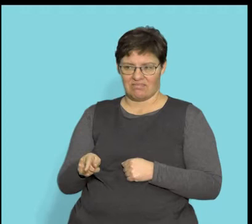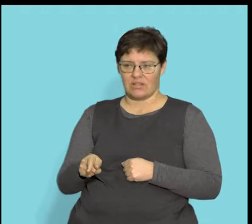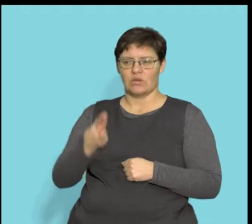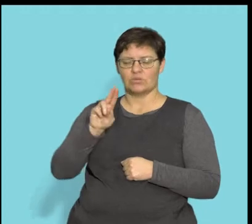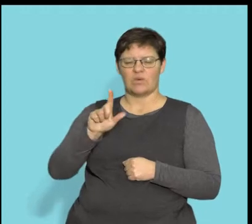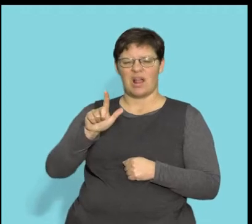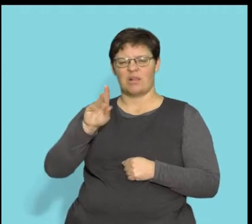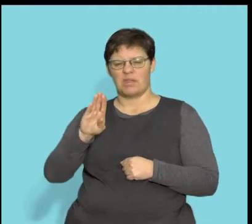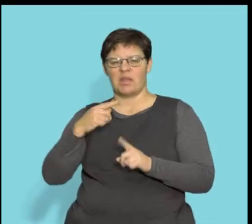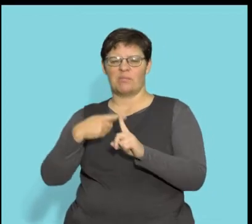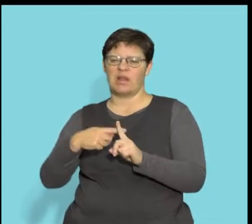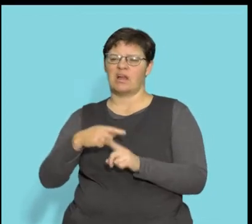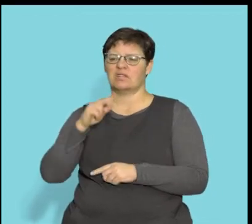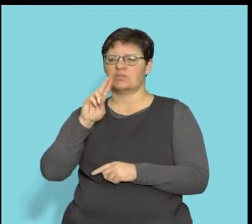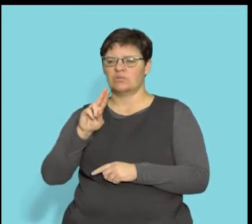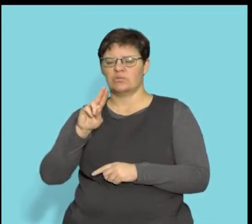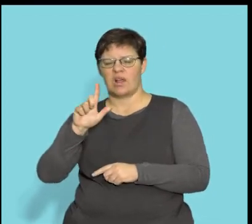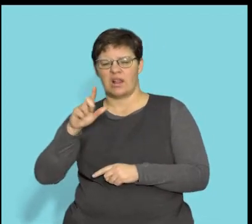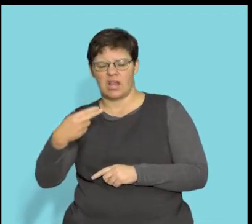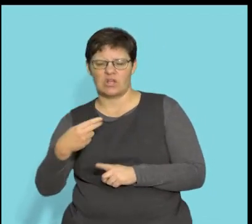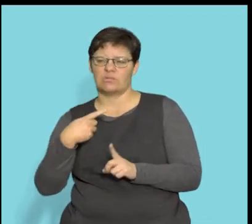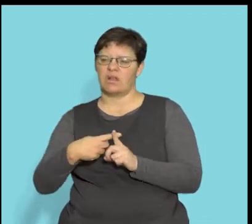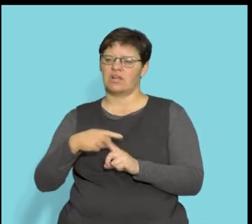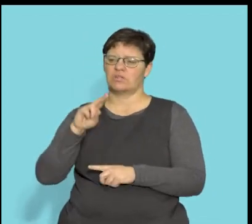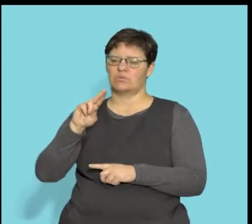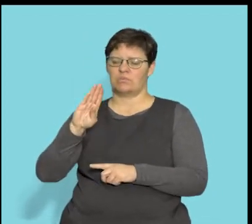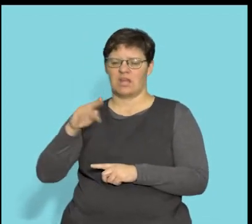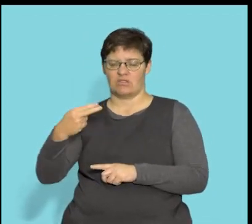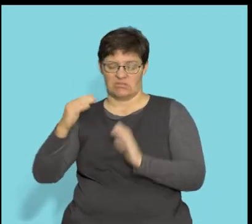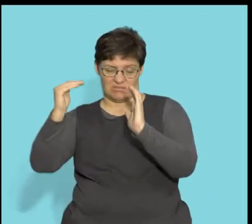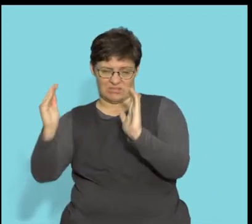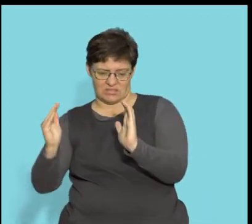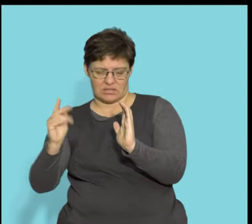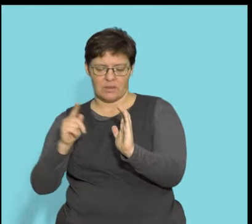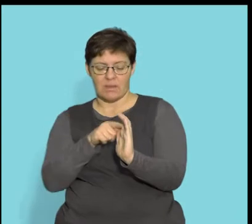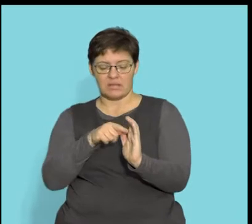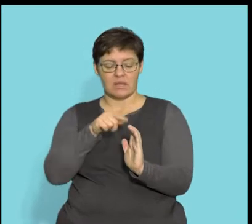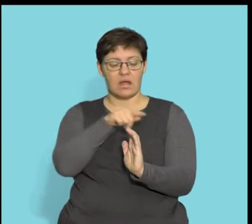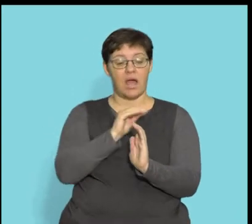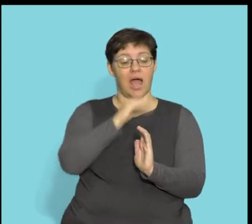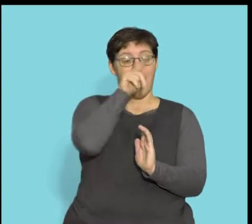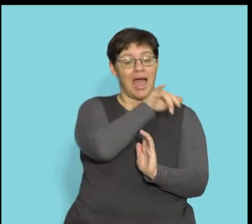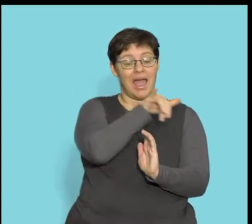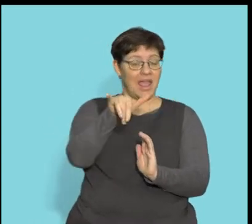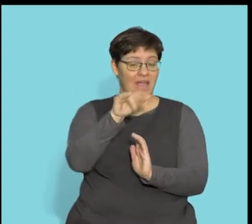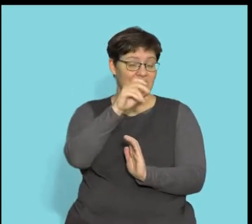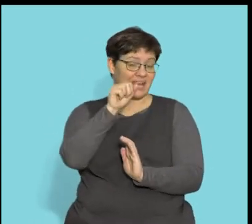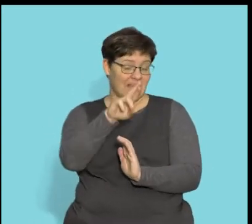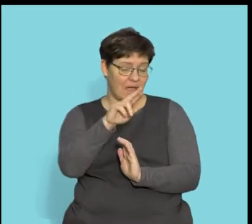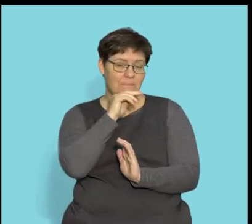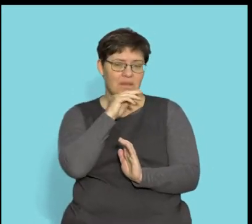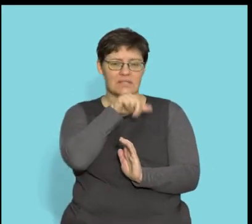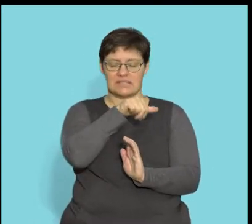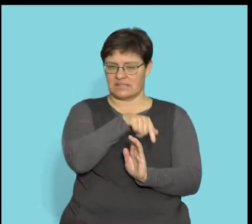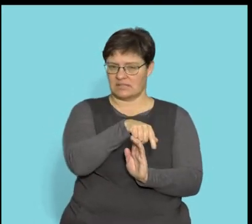and if I want to try and see what the connection is, if I take out a highest common factor of 16, I can see